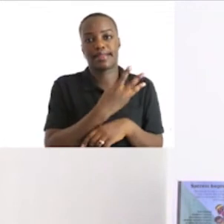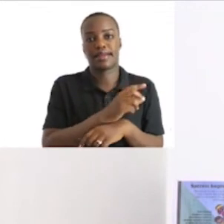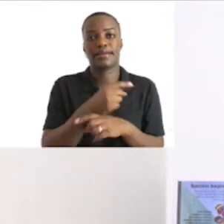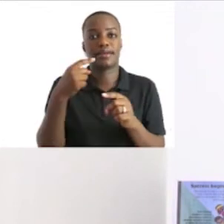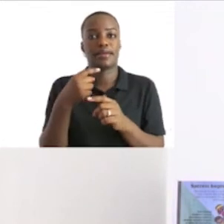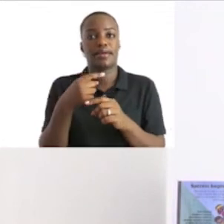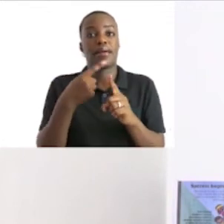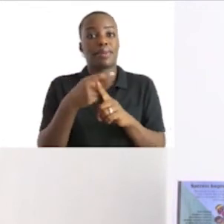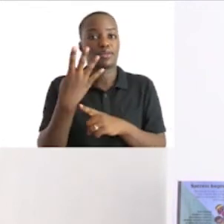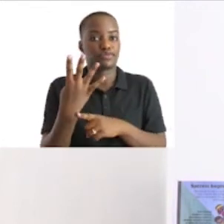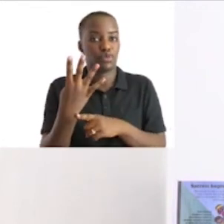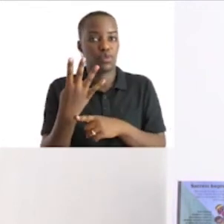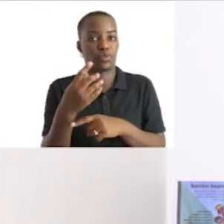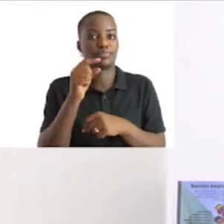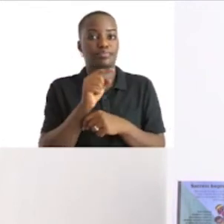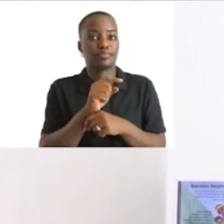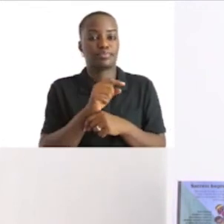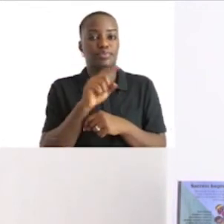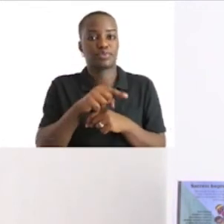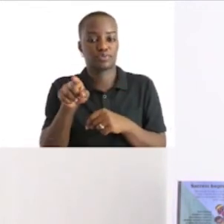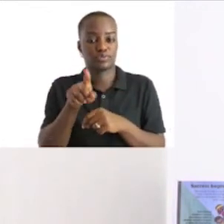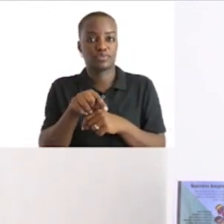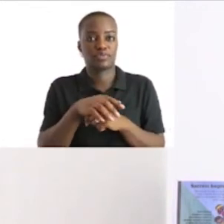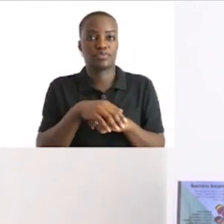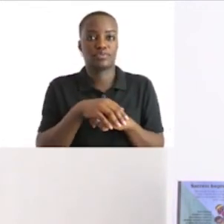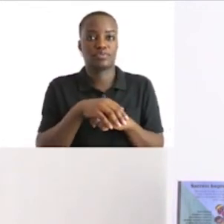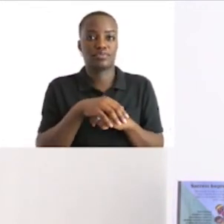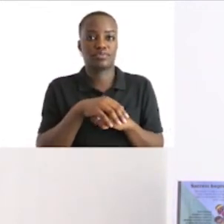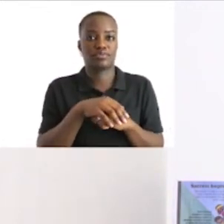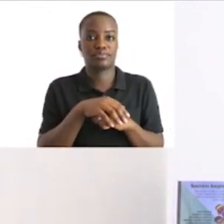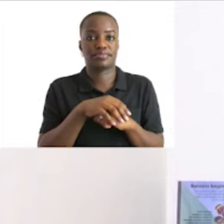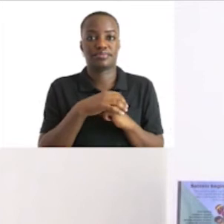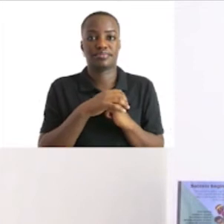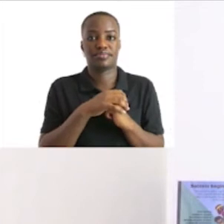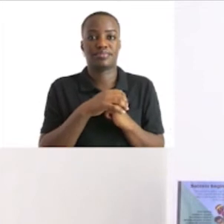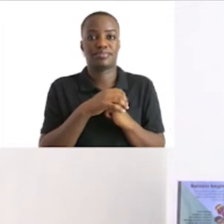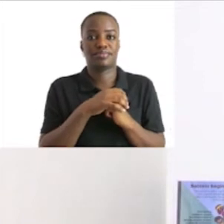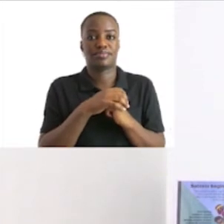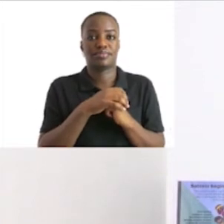plus 4. That 3 looks like it's sleeping, but oh well.